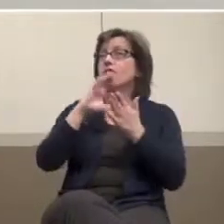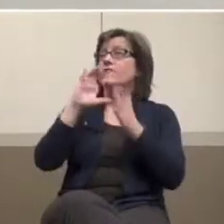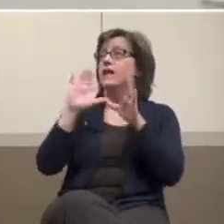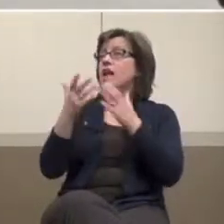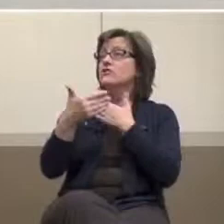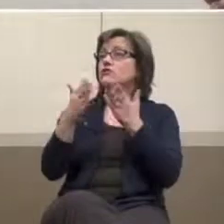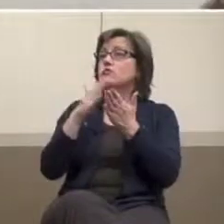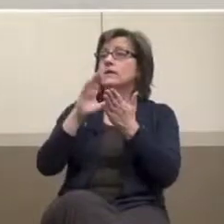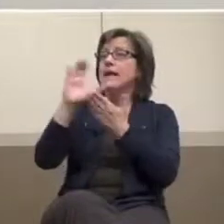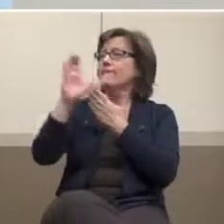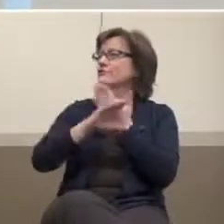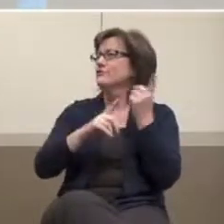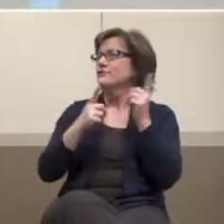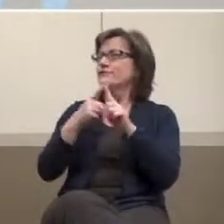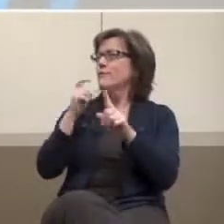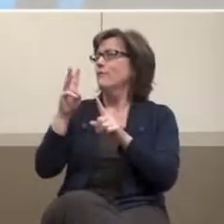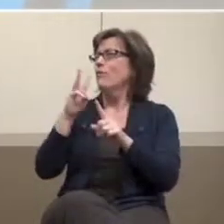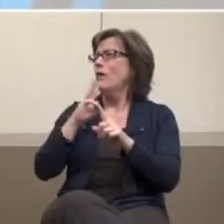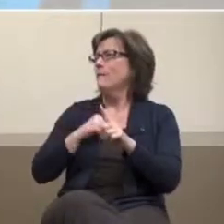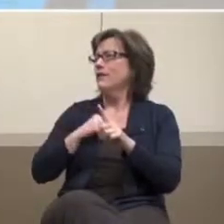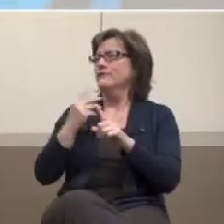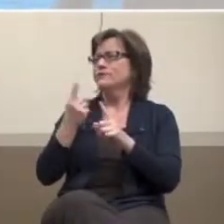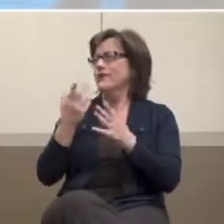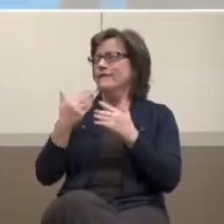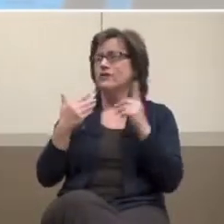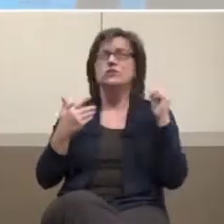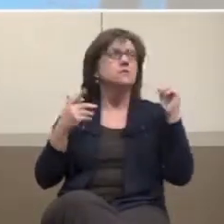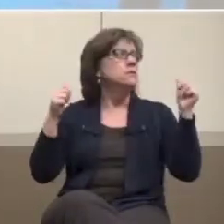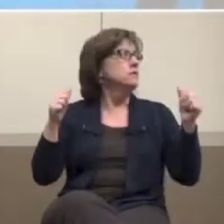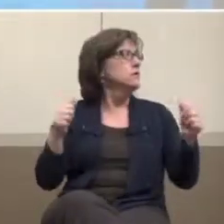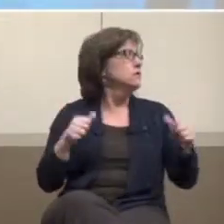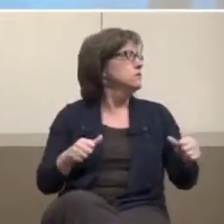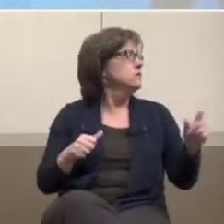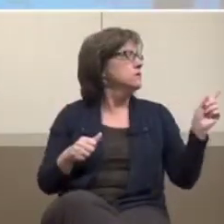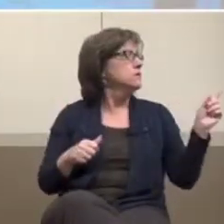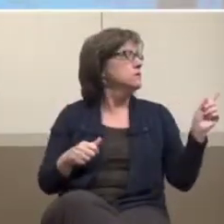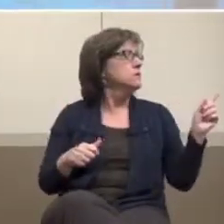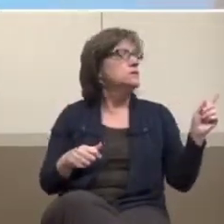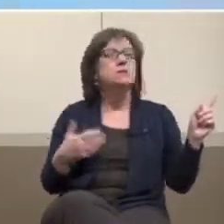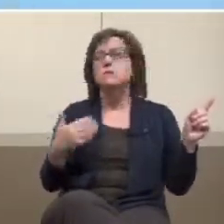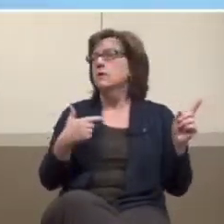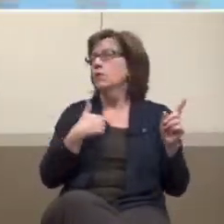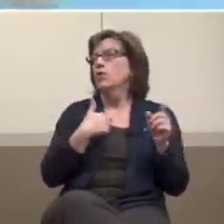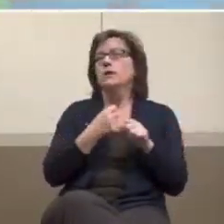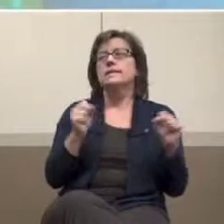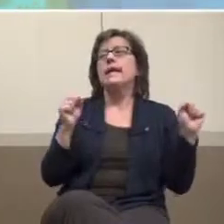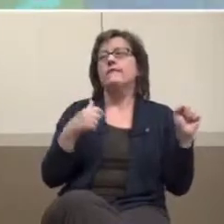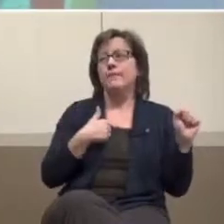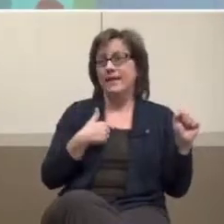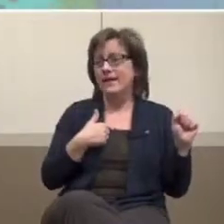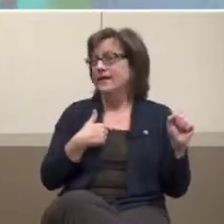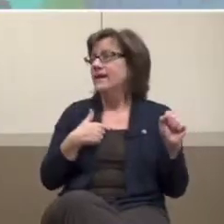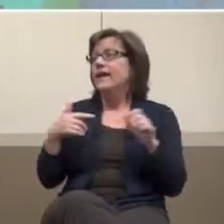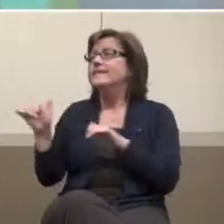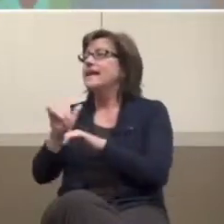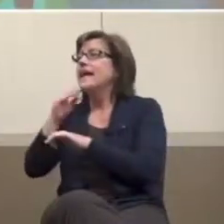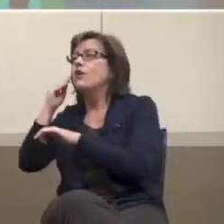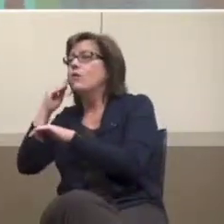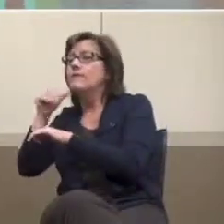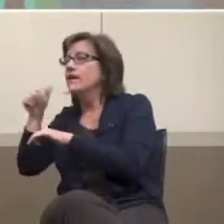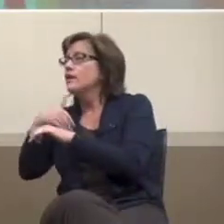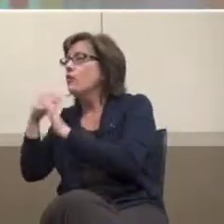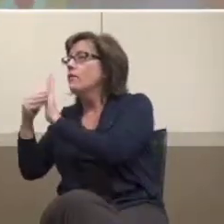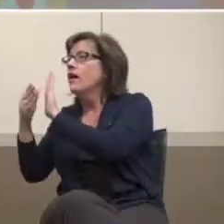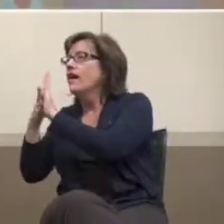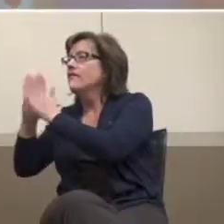like Walmart or whatever, and it hangs up. This is like my savior, because at home, if I don't have it on my calendar, it doesn't exist. So sometimes